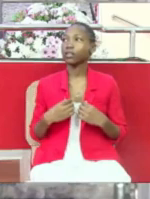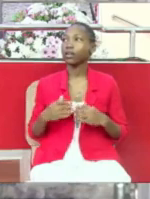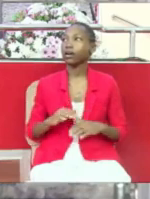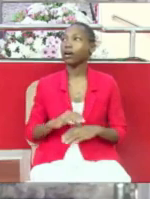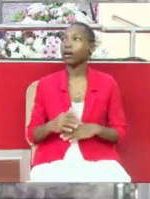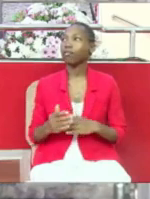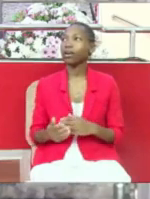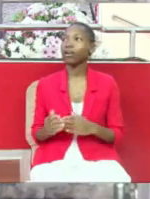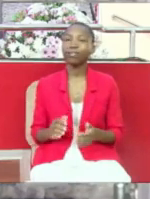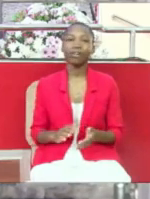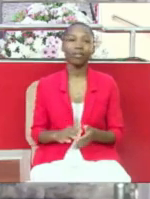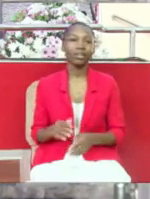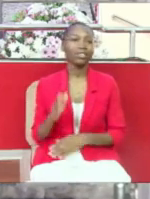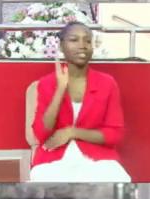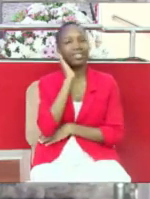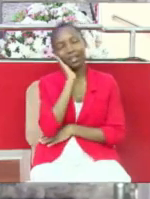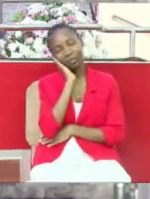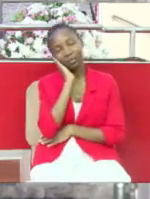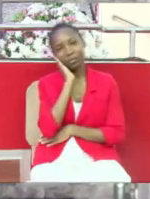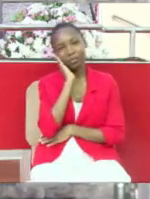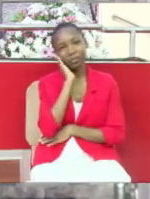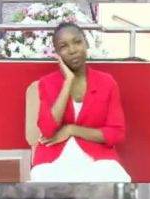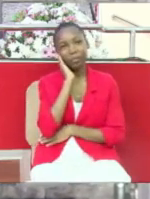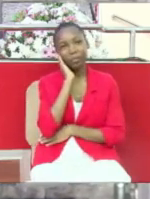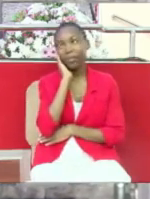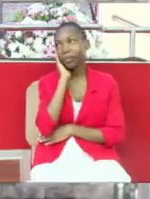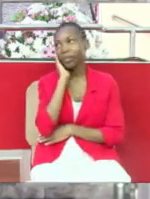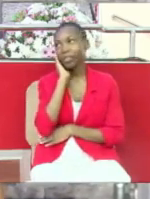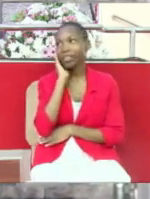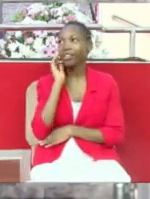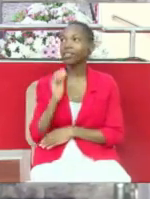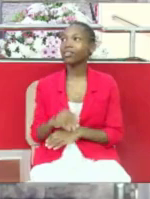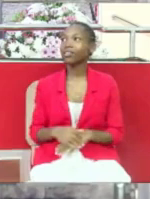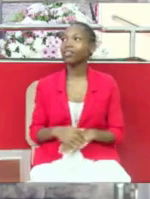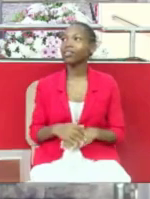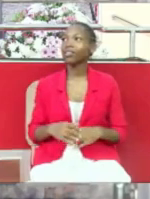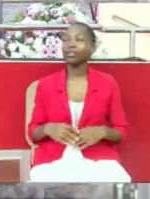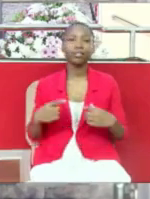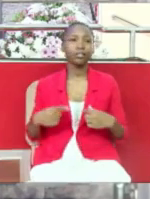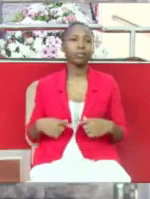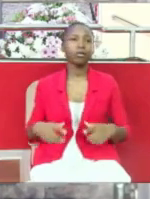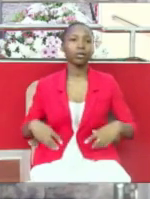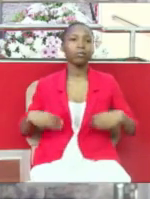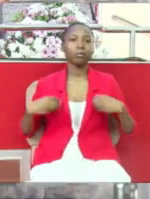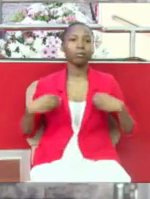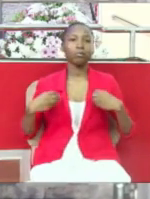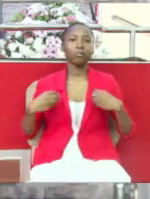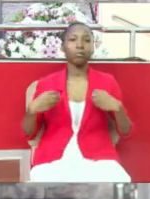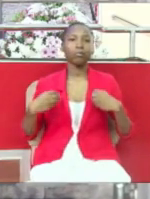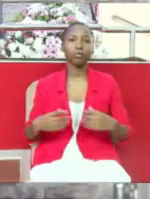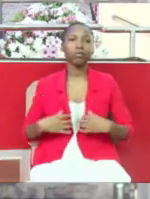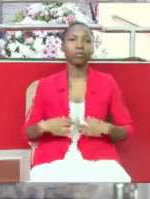yako ni kungorota tu, ni kulala na kupasua mbao. So when you remove it, you are trying to say silali. Hivyo